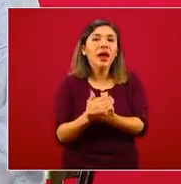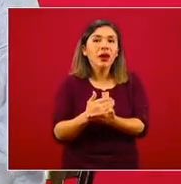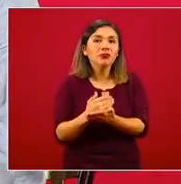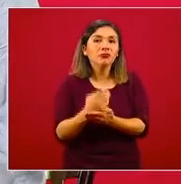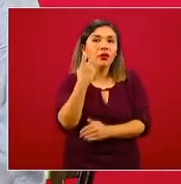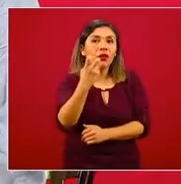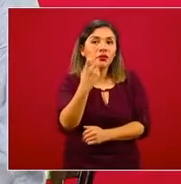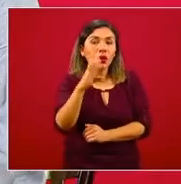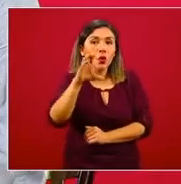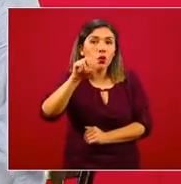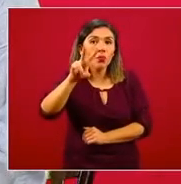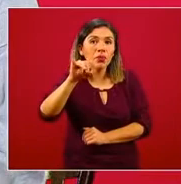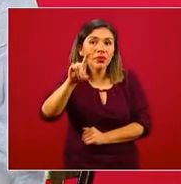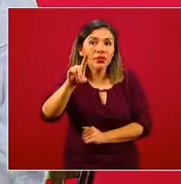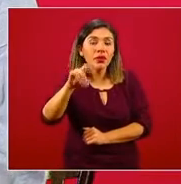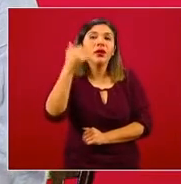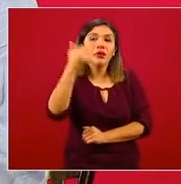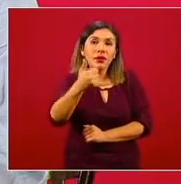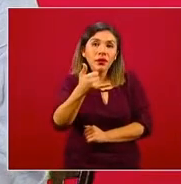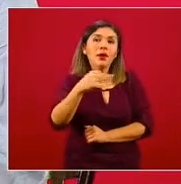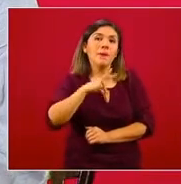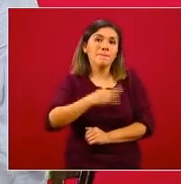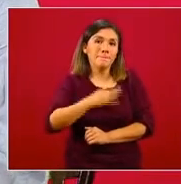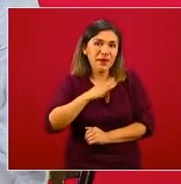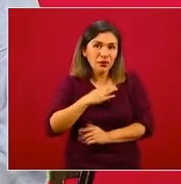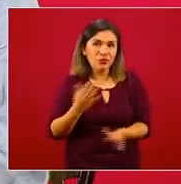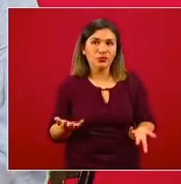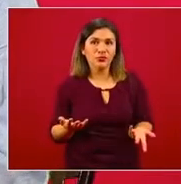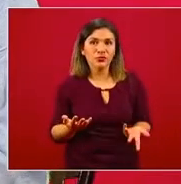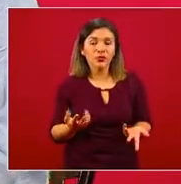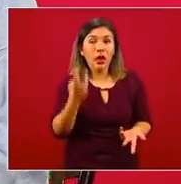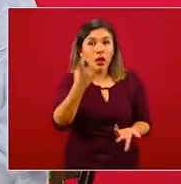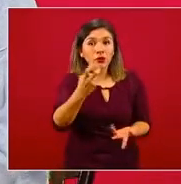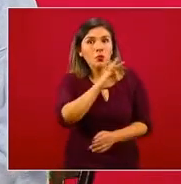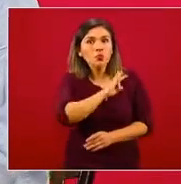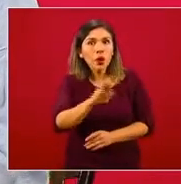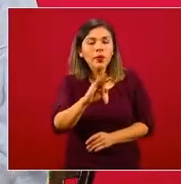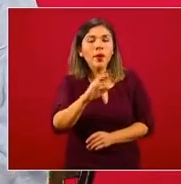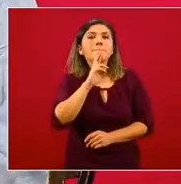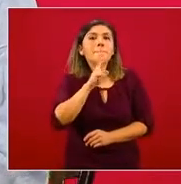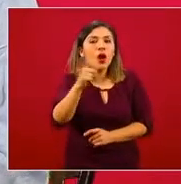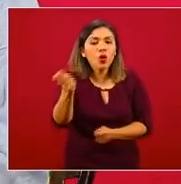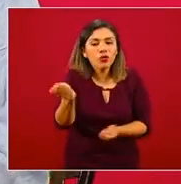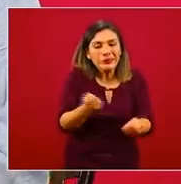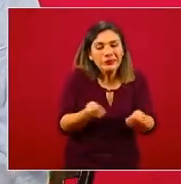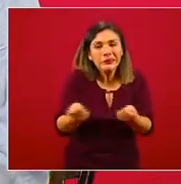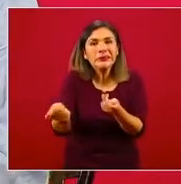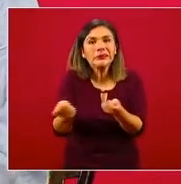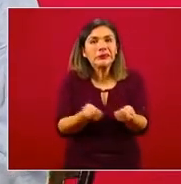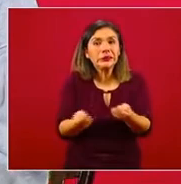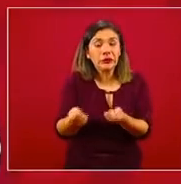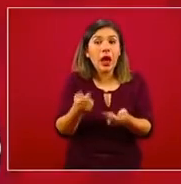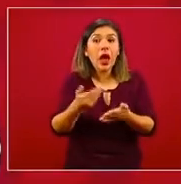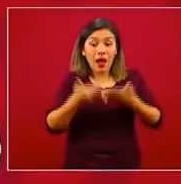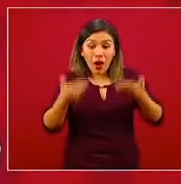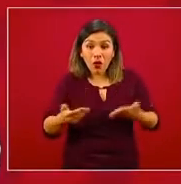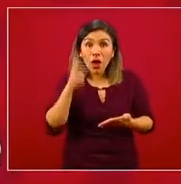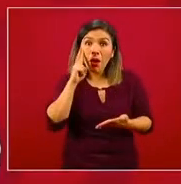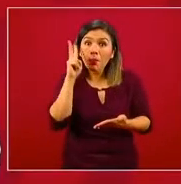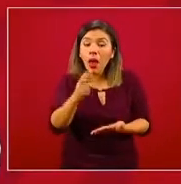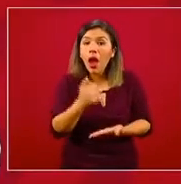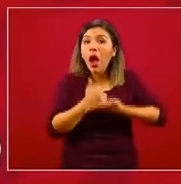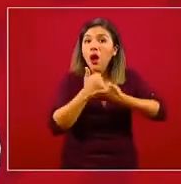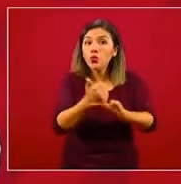of propagation of COVID cases, therefore of the virus. And that's why we have had